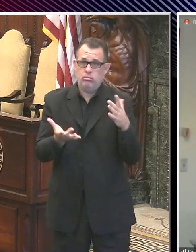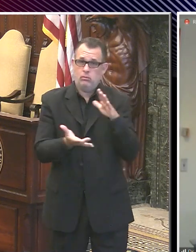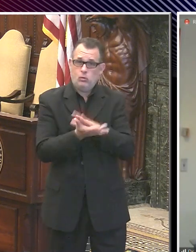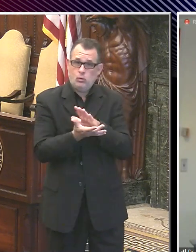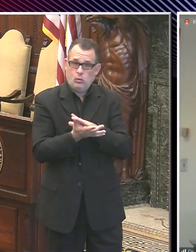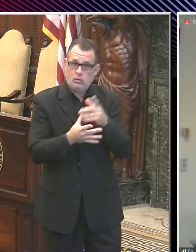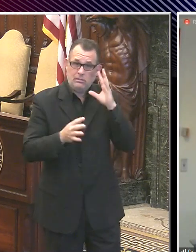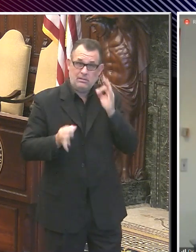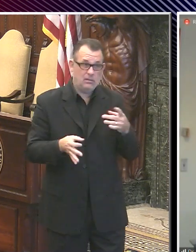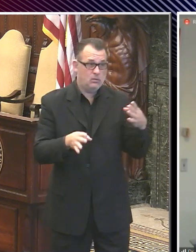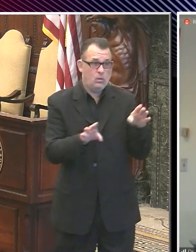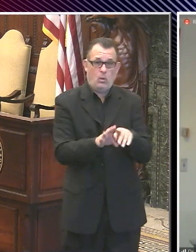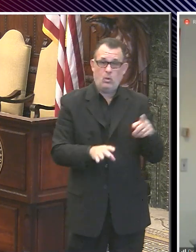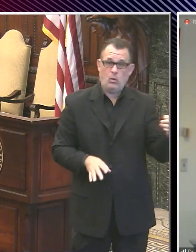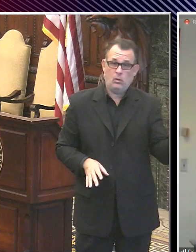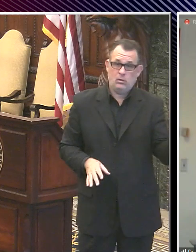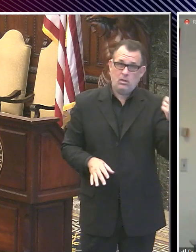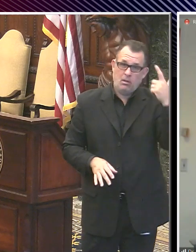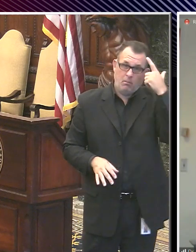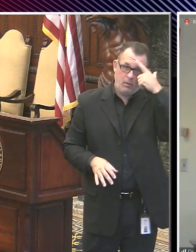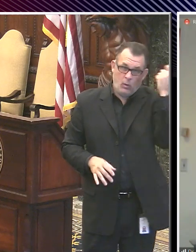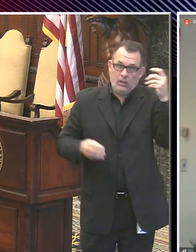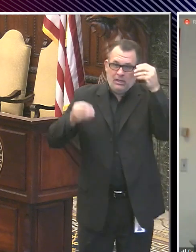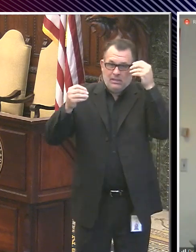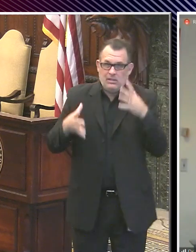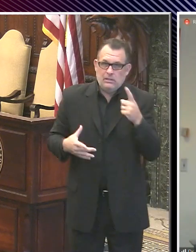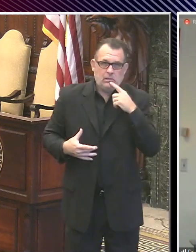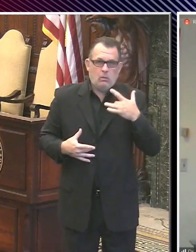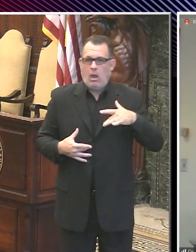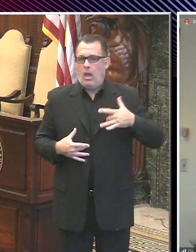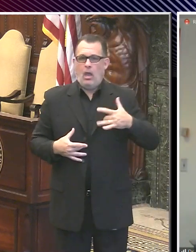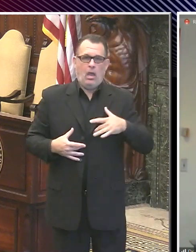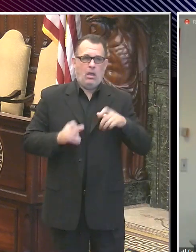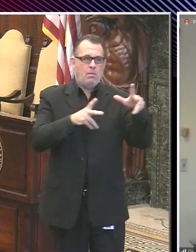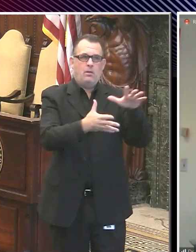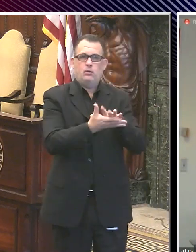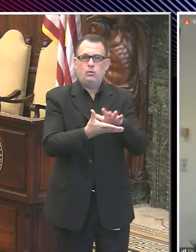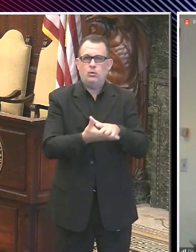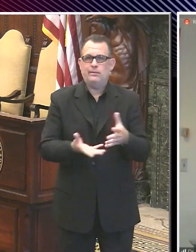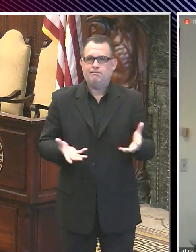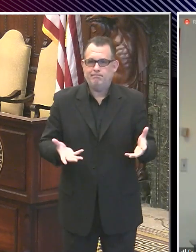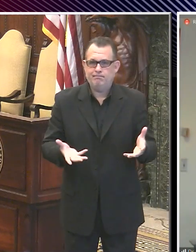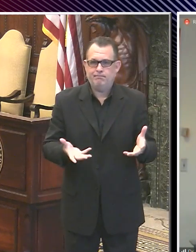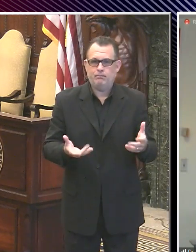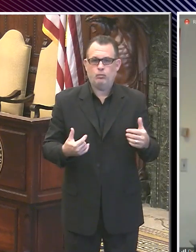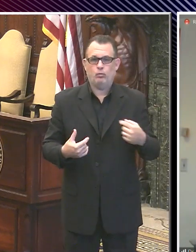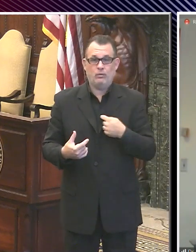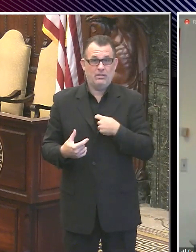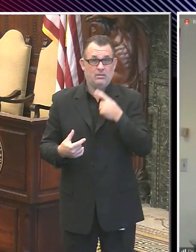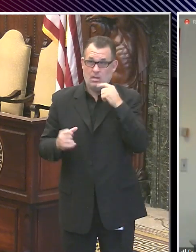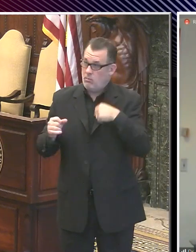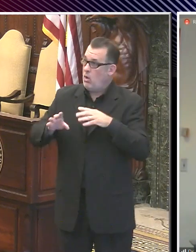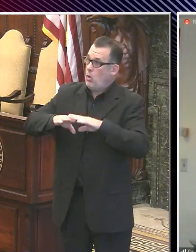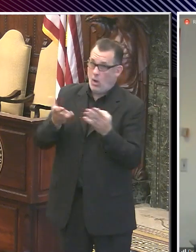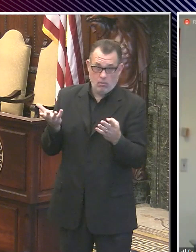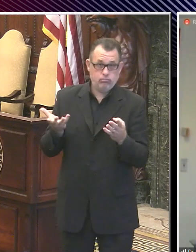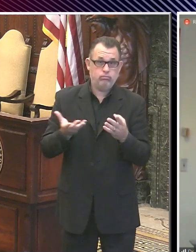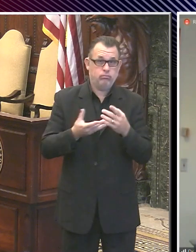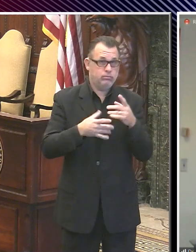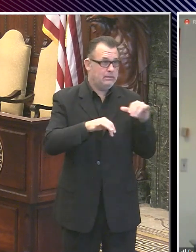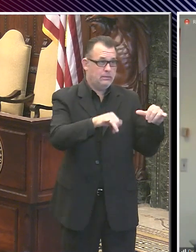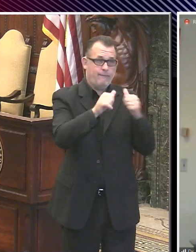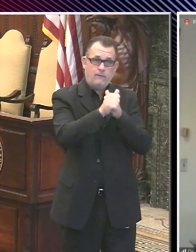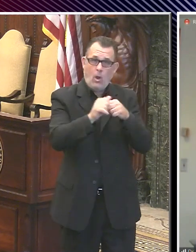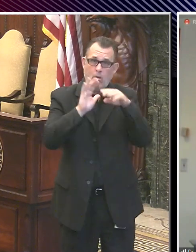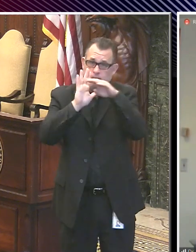concerns of primarily on the part of teachers. But we felt that they could be open with safety standards. So the parochial schools, for the